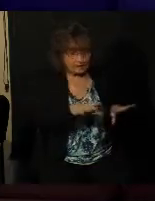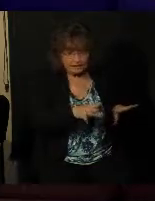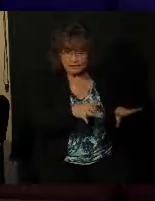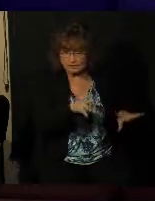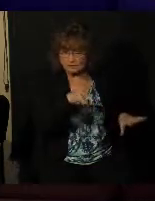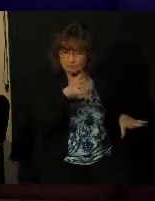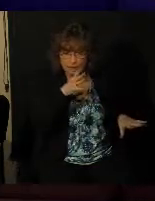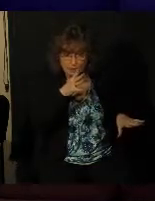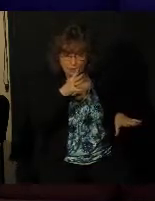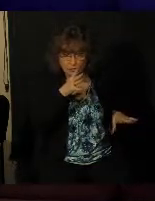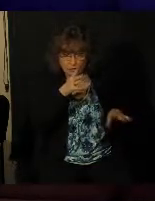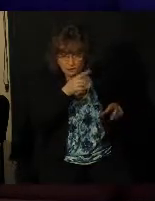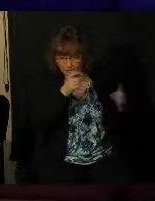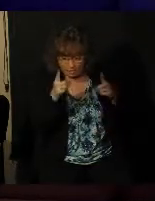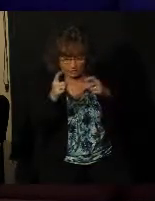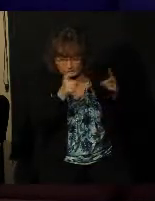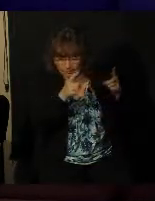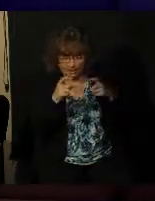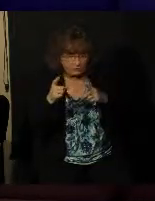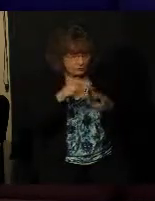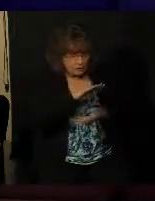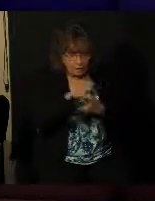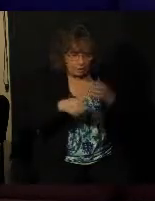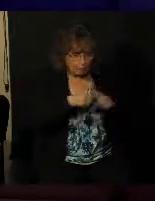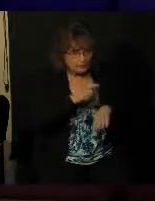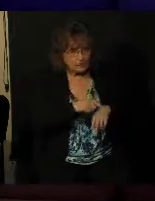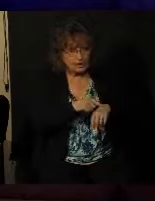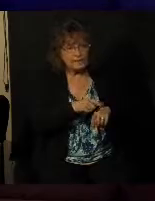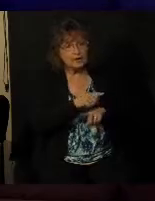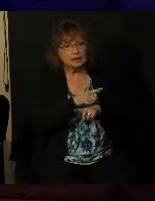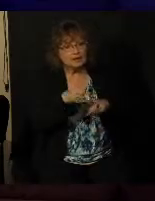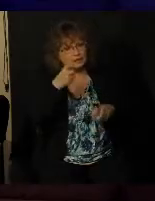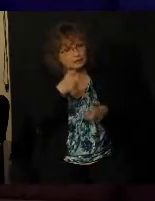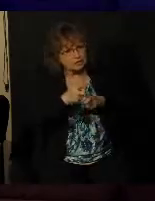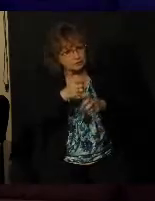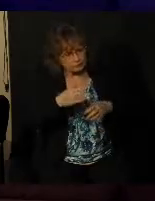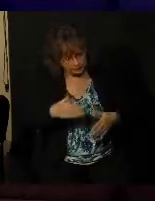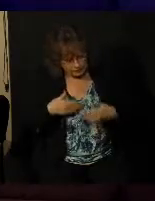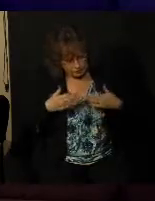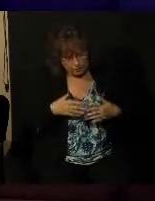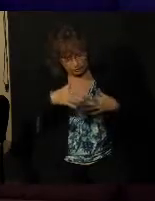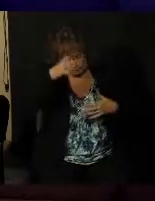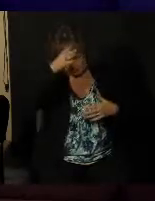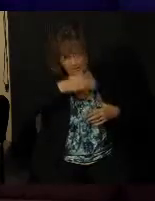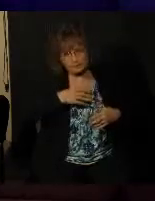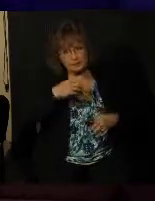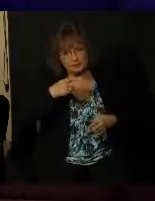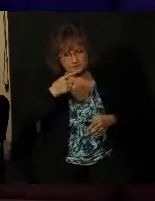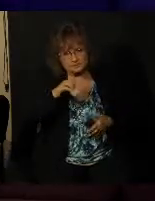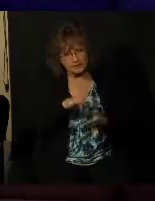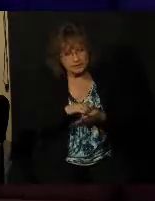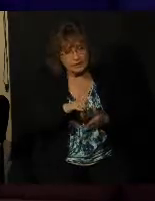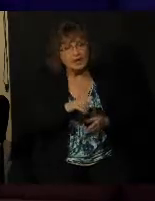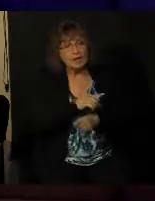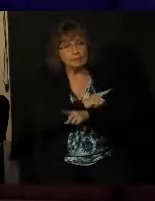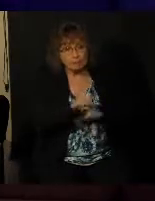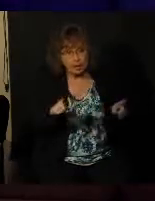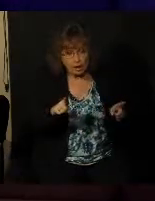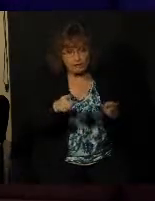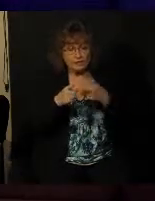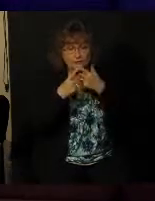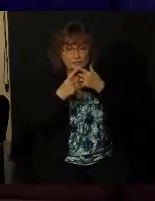in somebody, they're not afraid to tell their story because they're not what they used to be because of the blood of